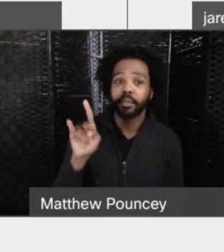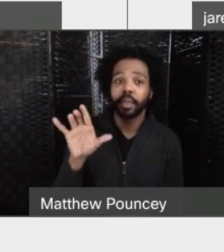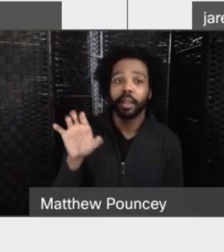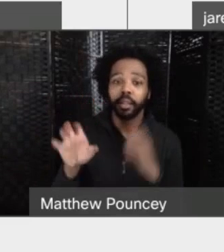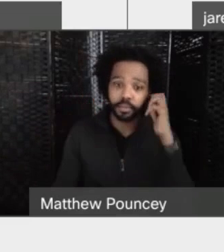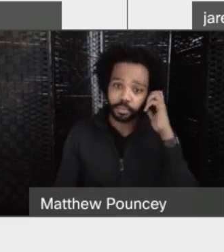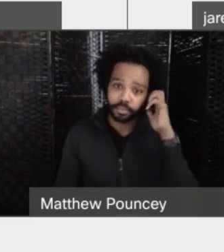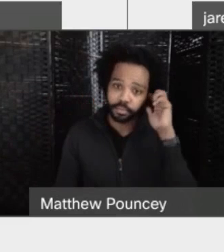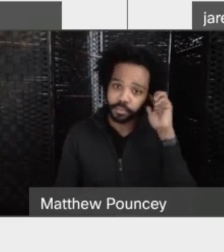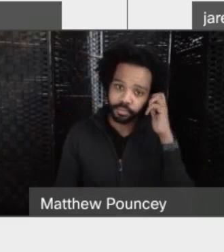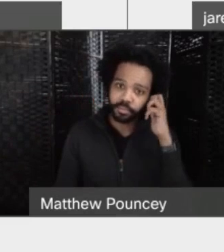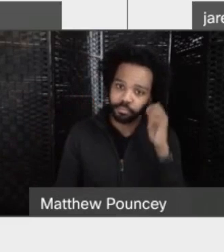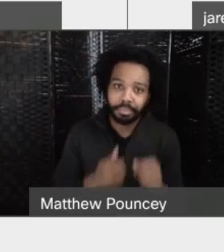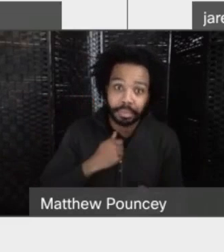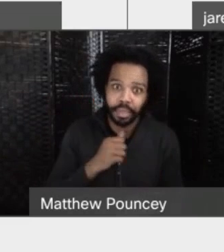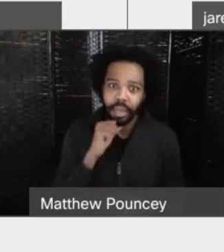to put you on the spot, Danielle.